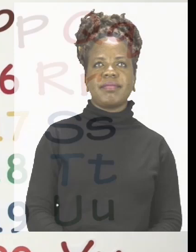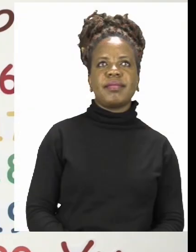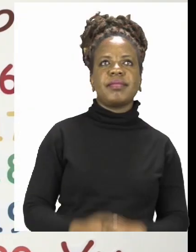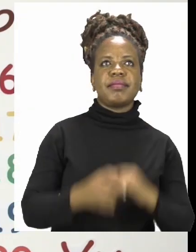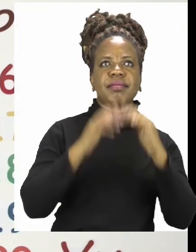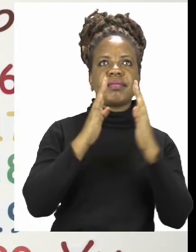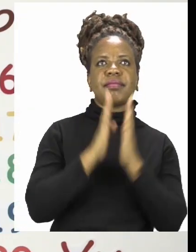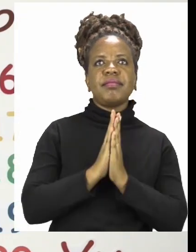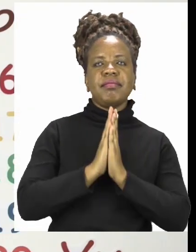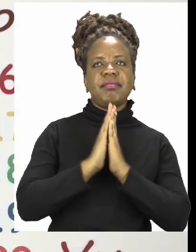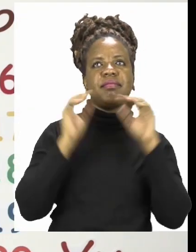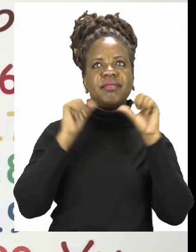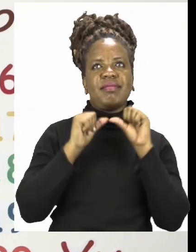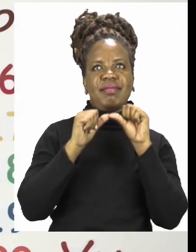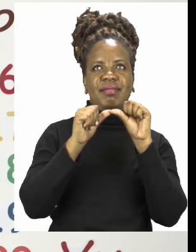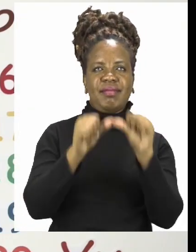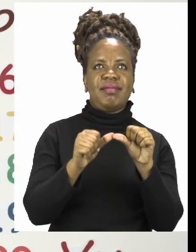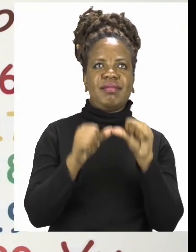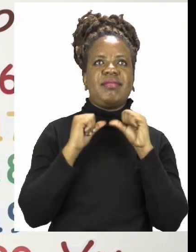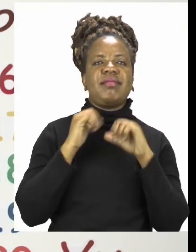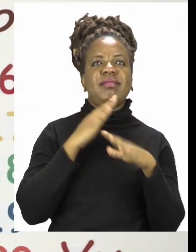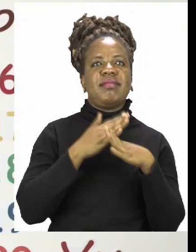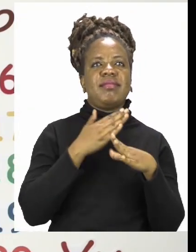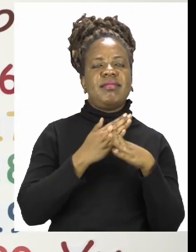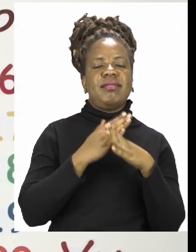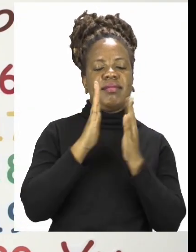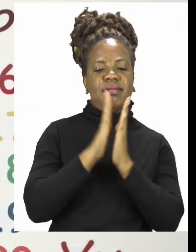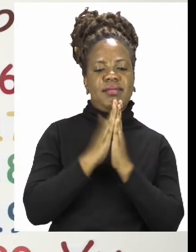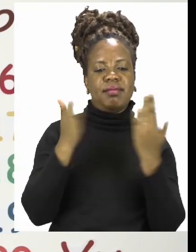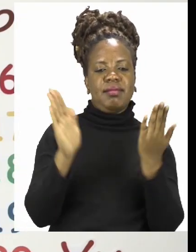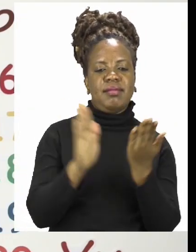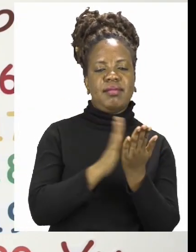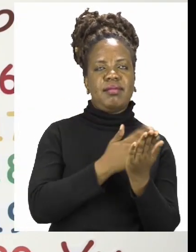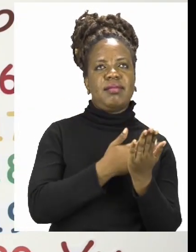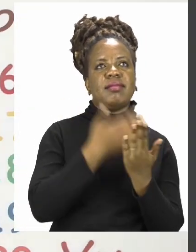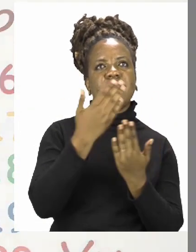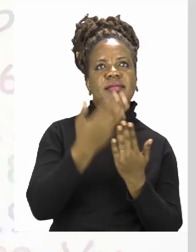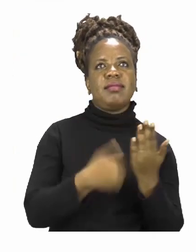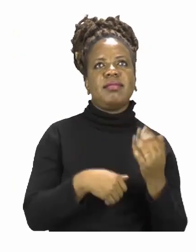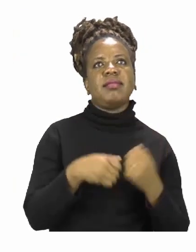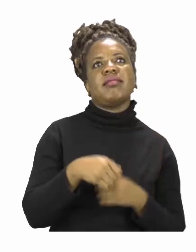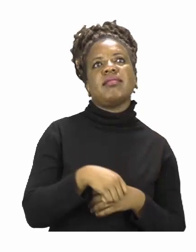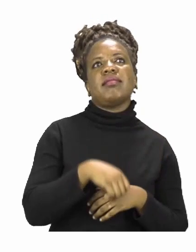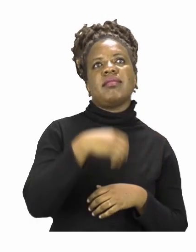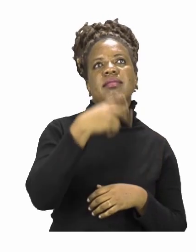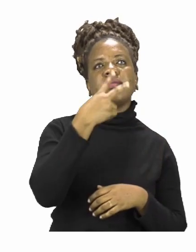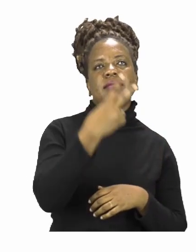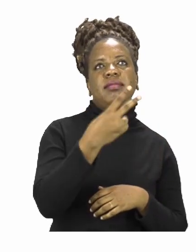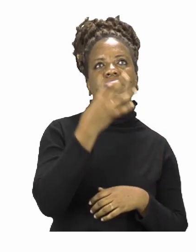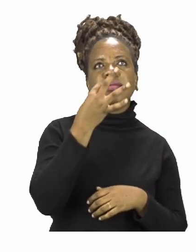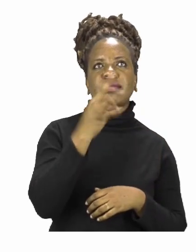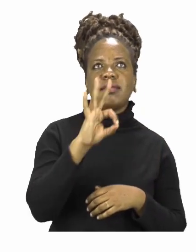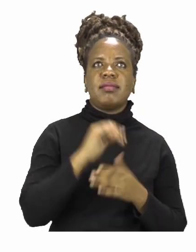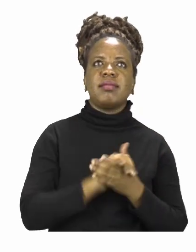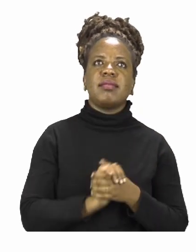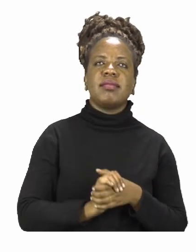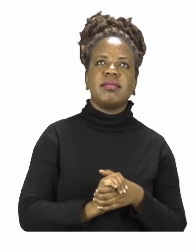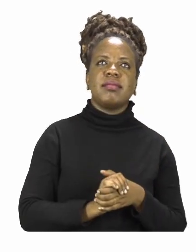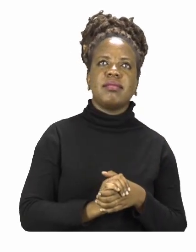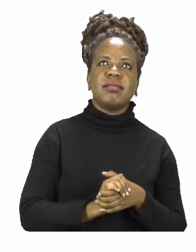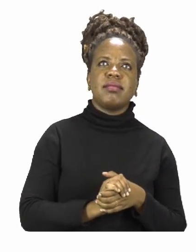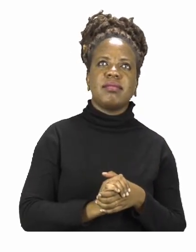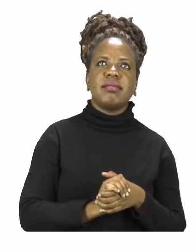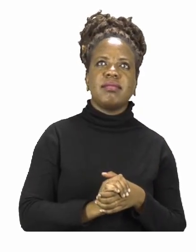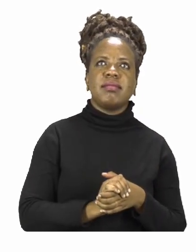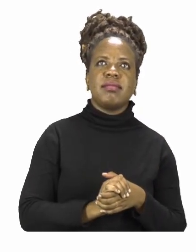For our exercise now, boys and girls, let's all turn to page 29. On page 29, we